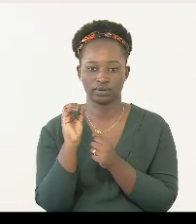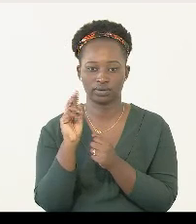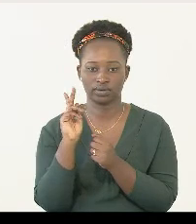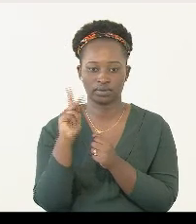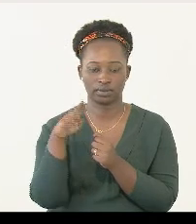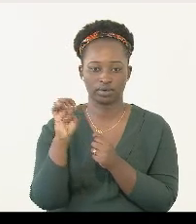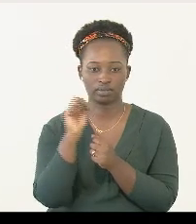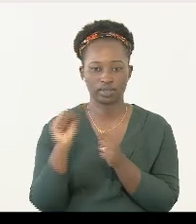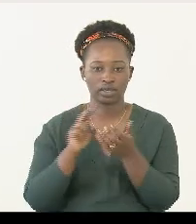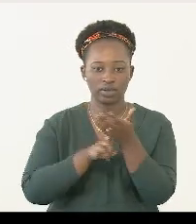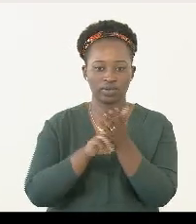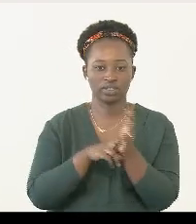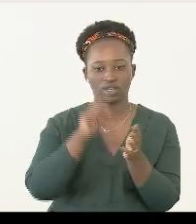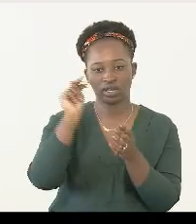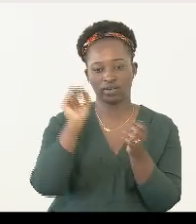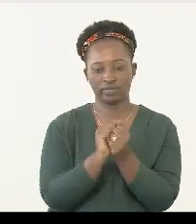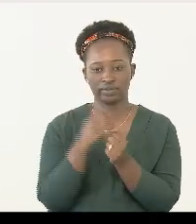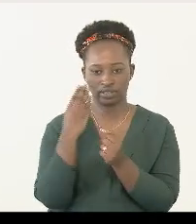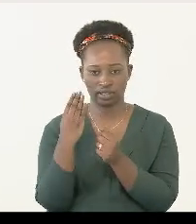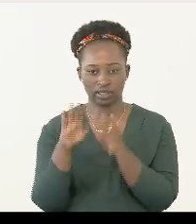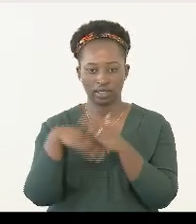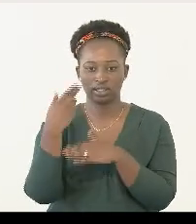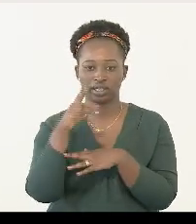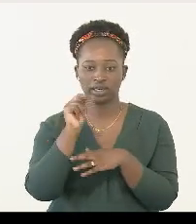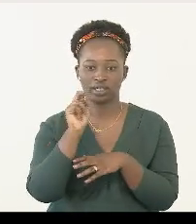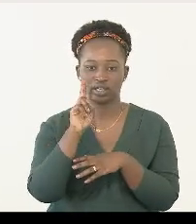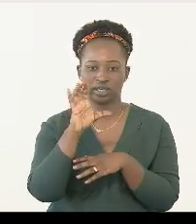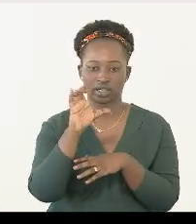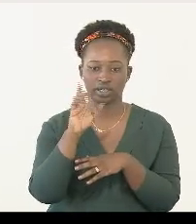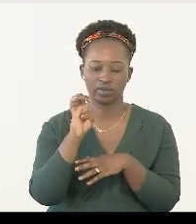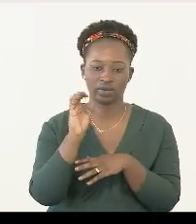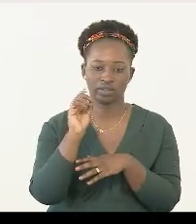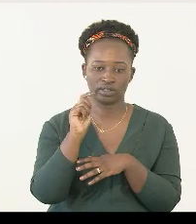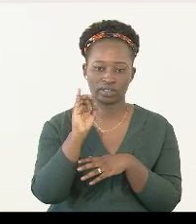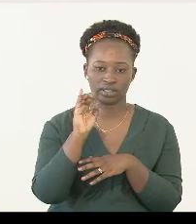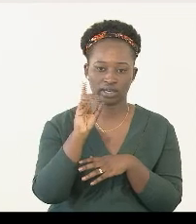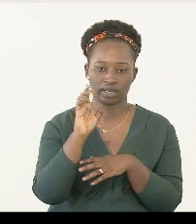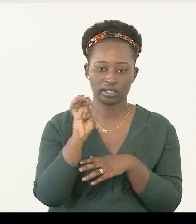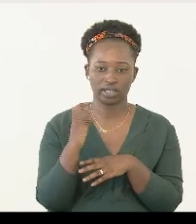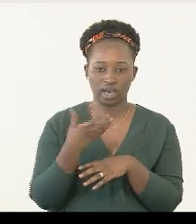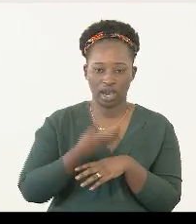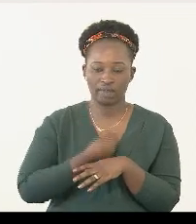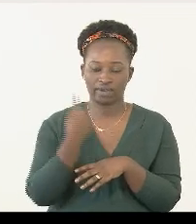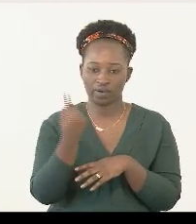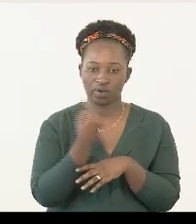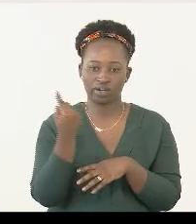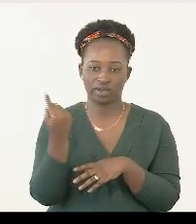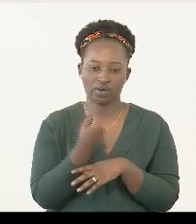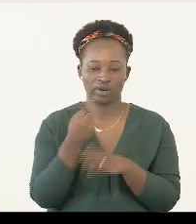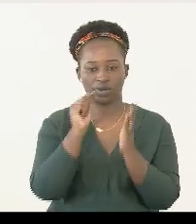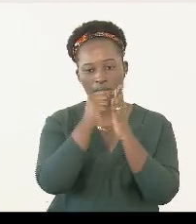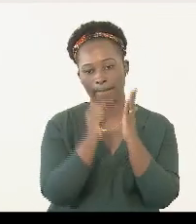using N14. So the nucleotides containing the strands here are having only and only those